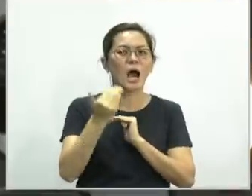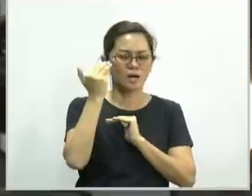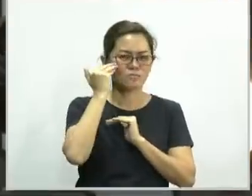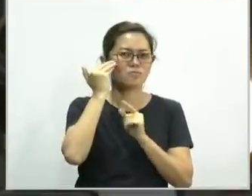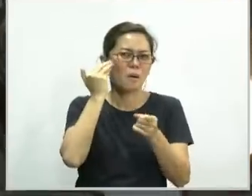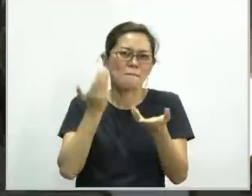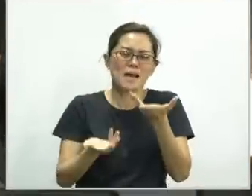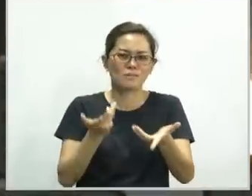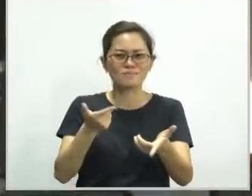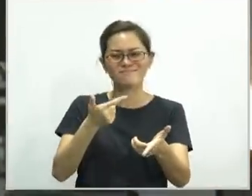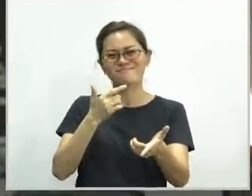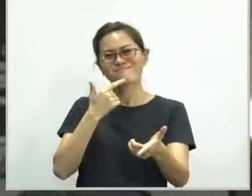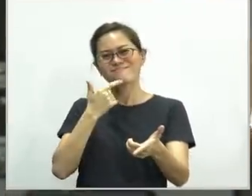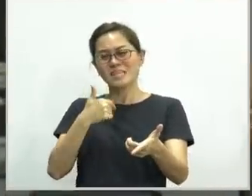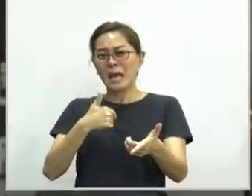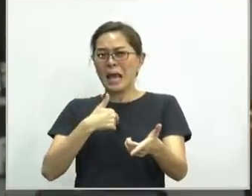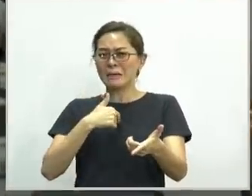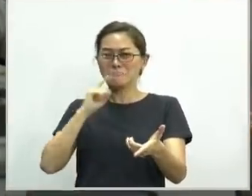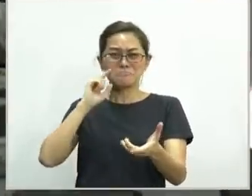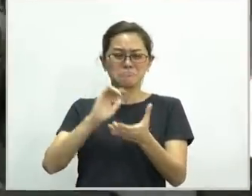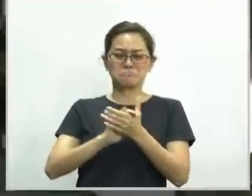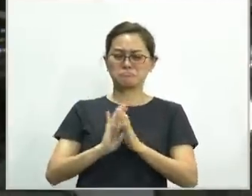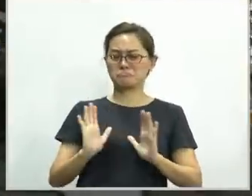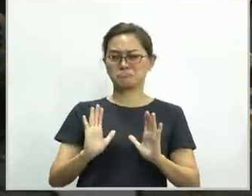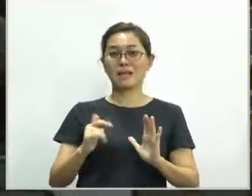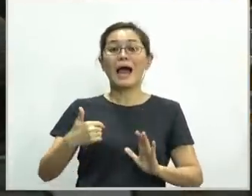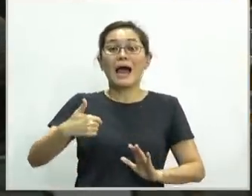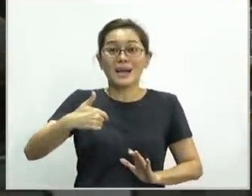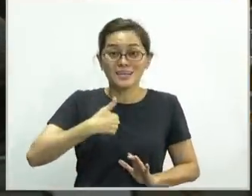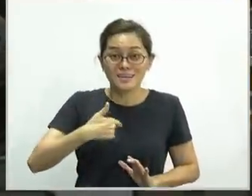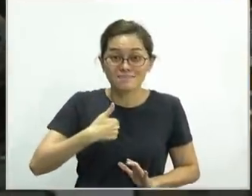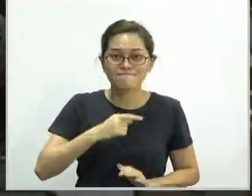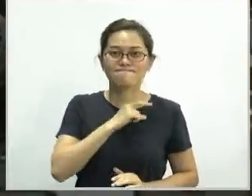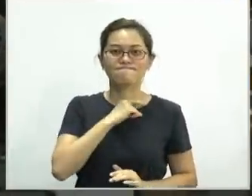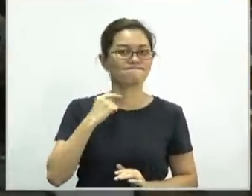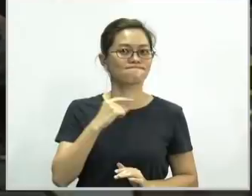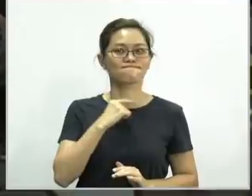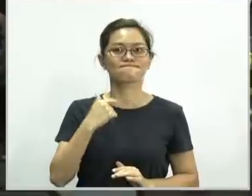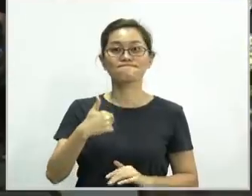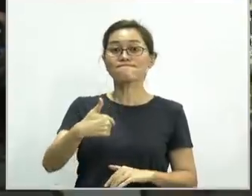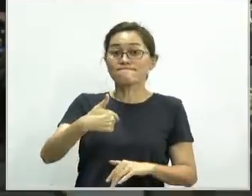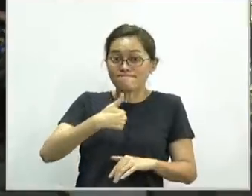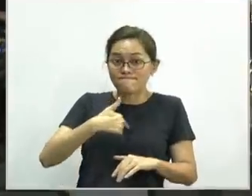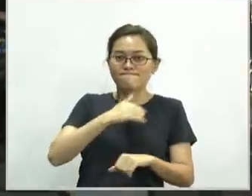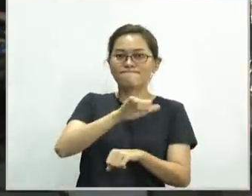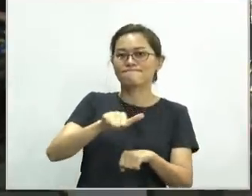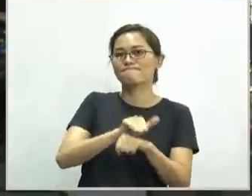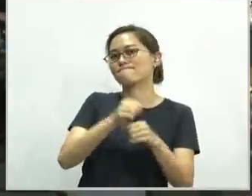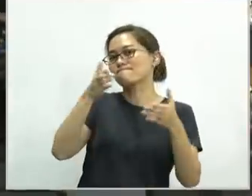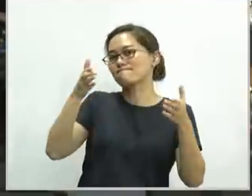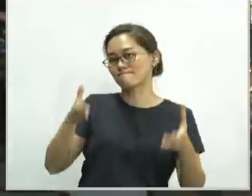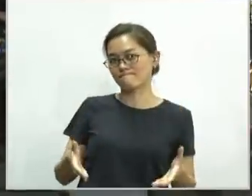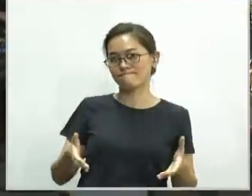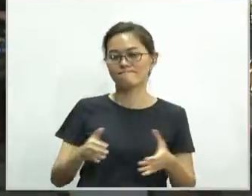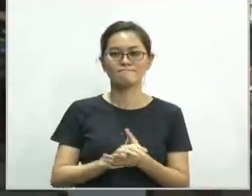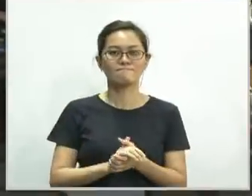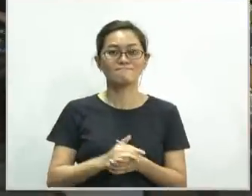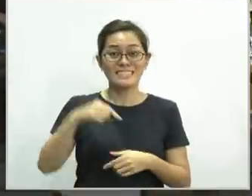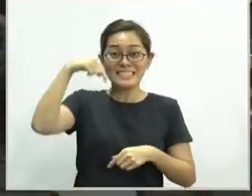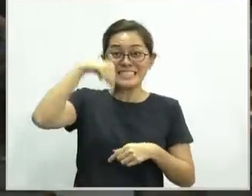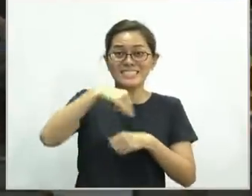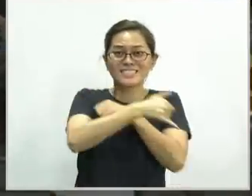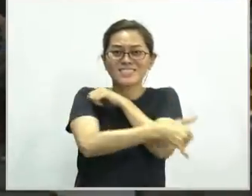religious. I'm a pastor. I'm a Singaporean. I love this